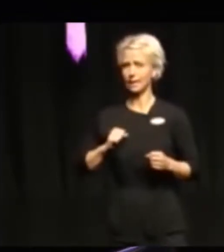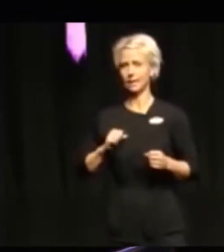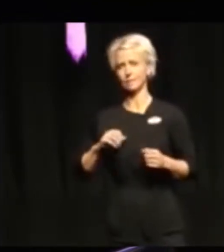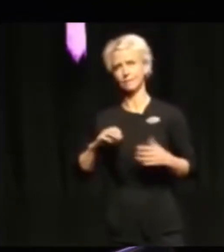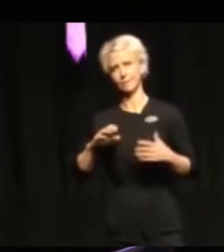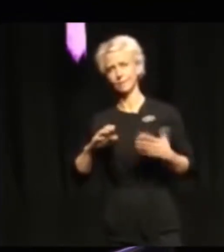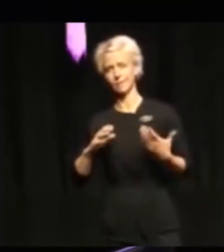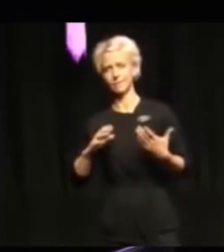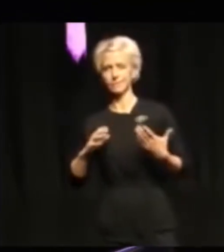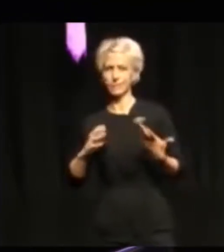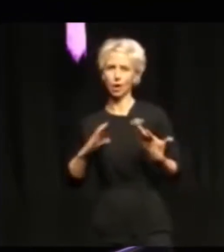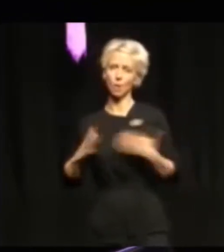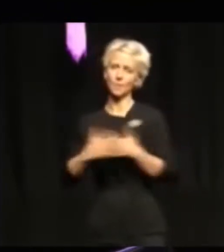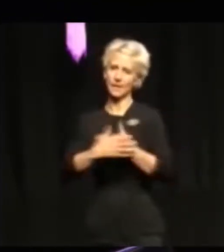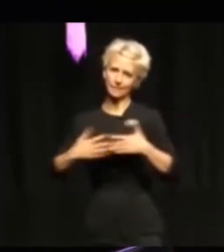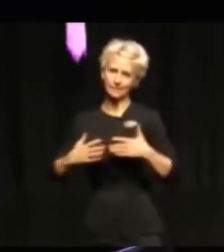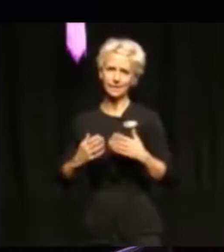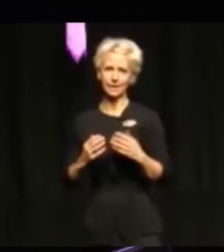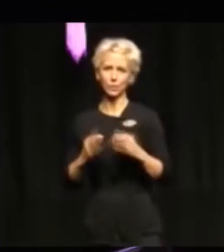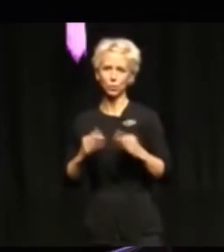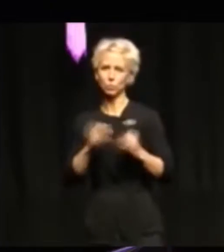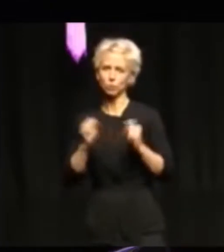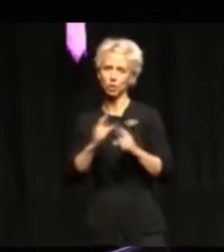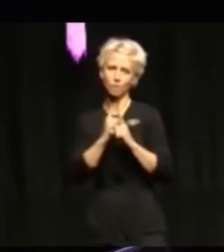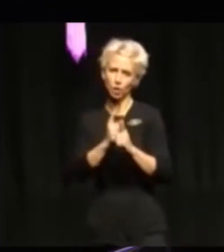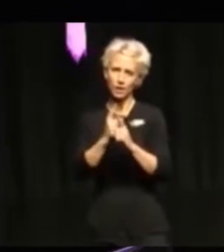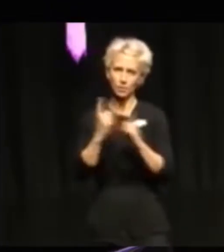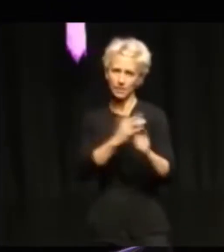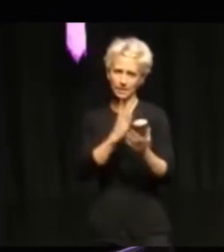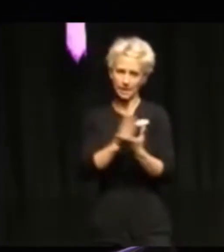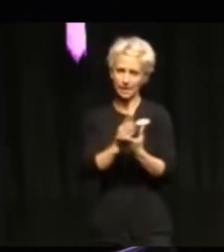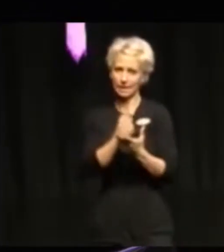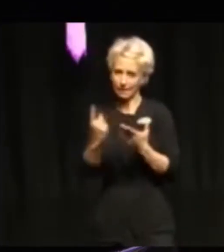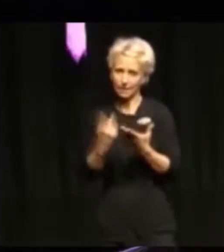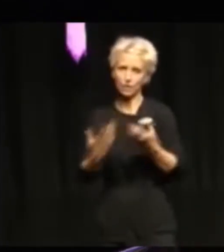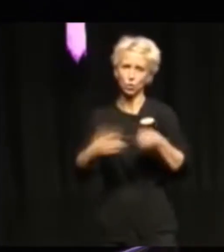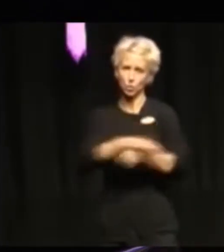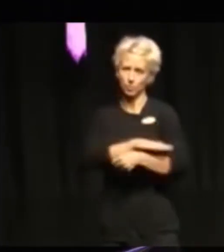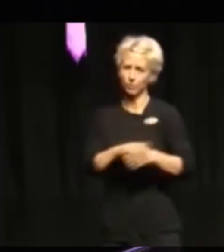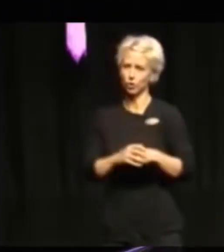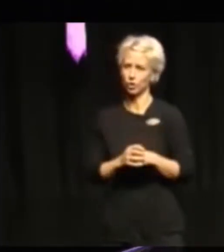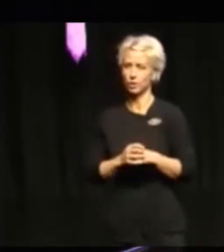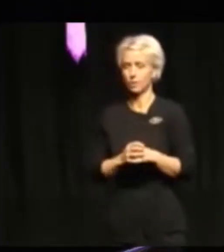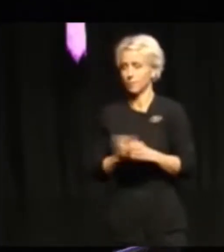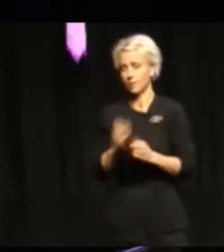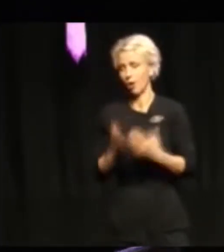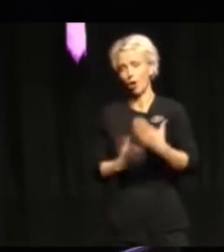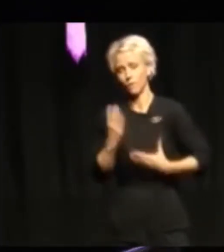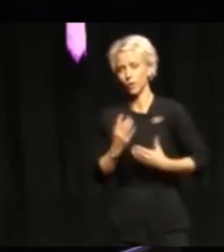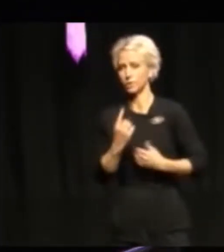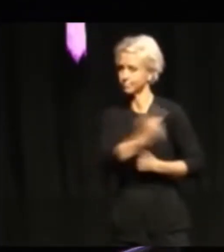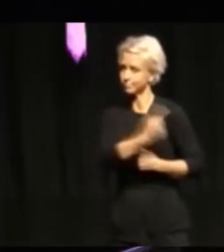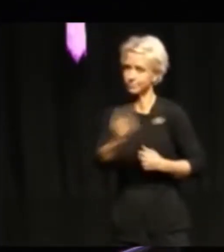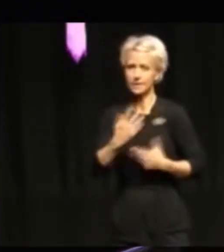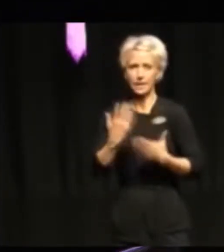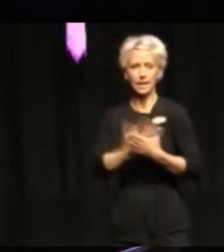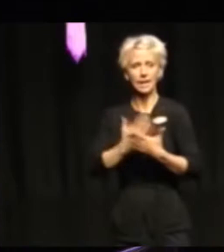to progressively realizing the right in accordance with their maximum available